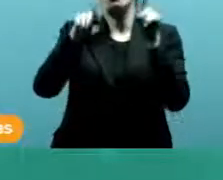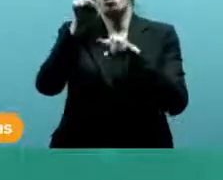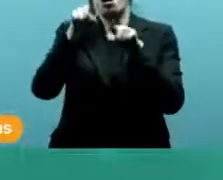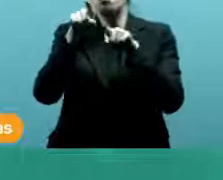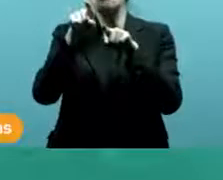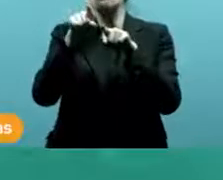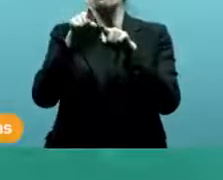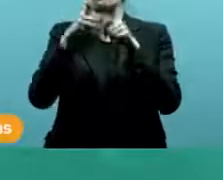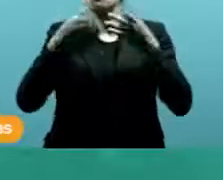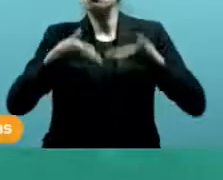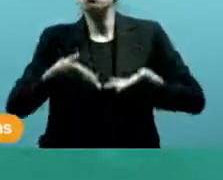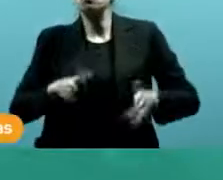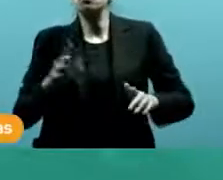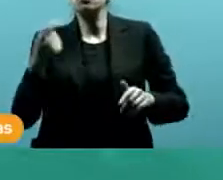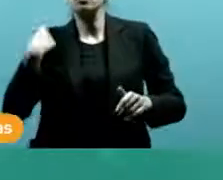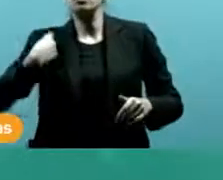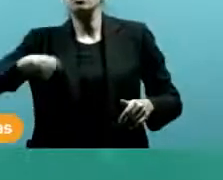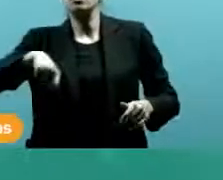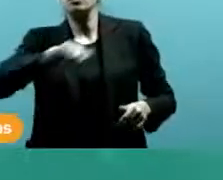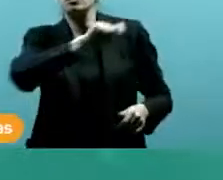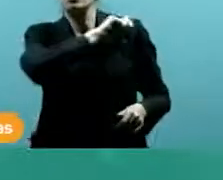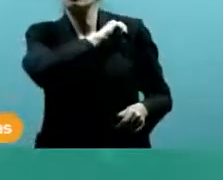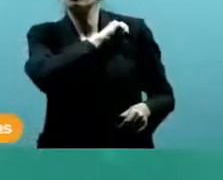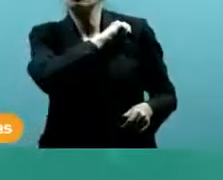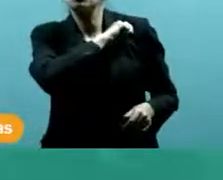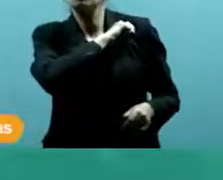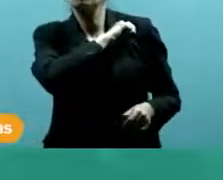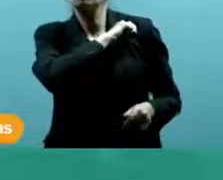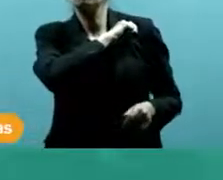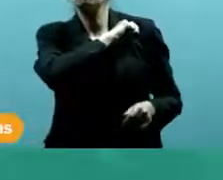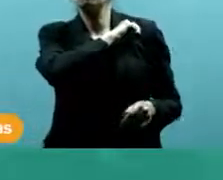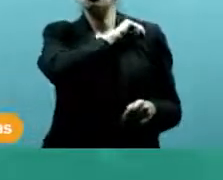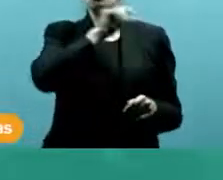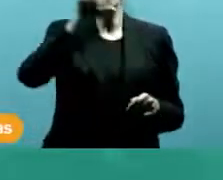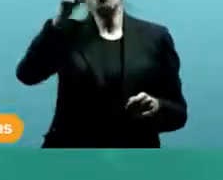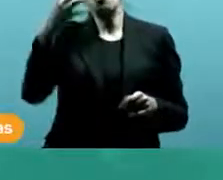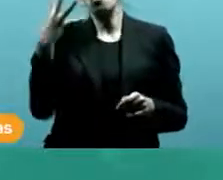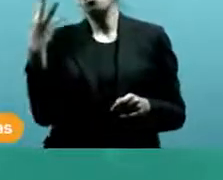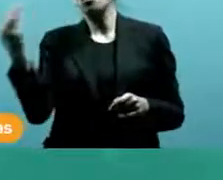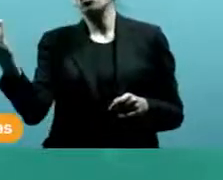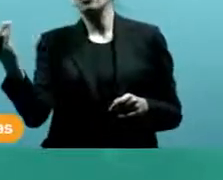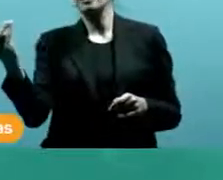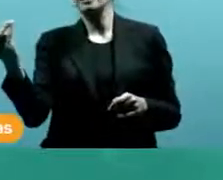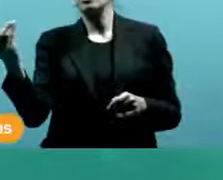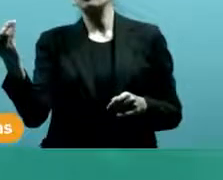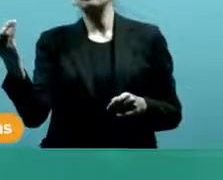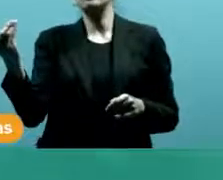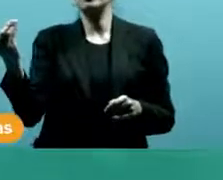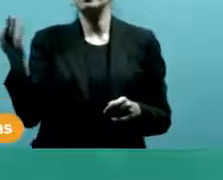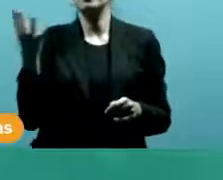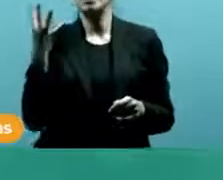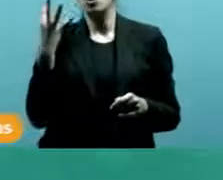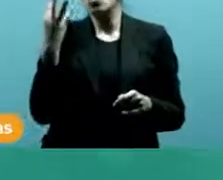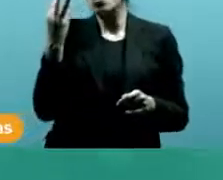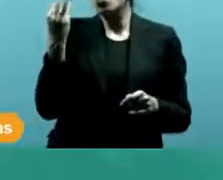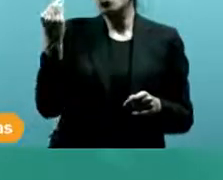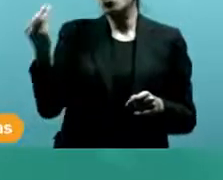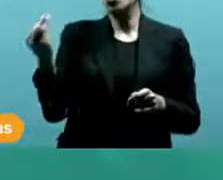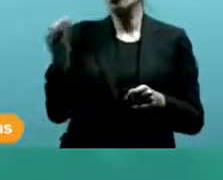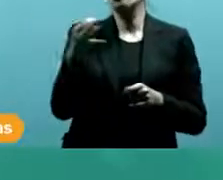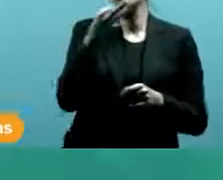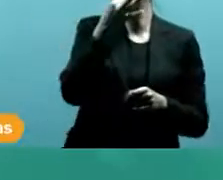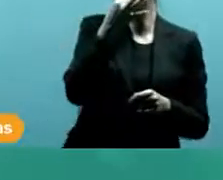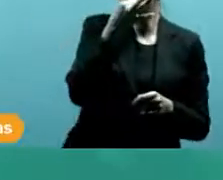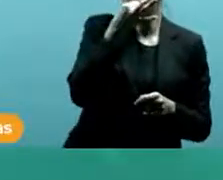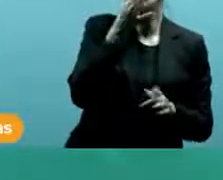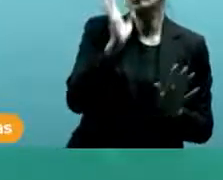find a small group of German homosexuals. Un grupo de homosexuales alemanes. You will find así many que en